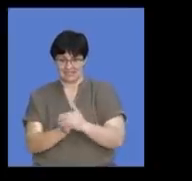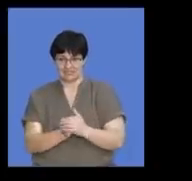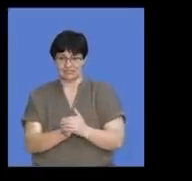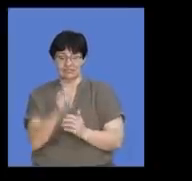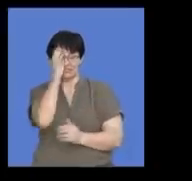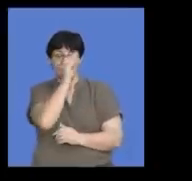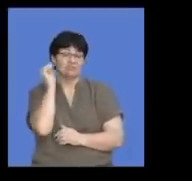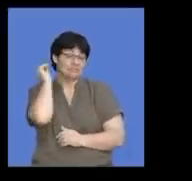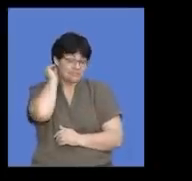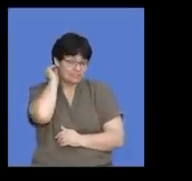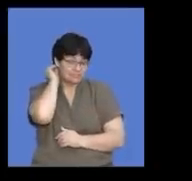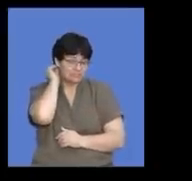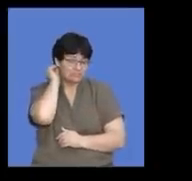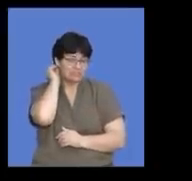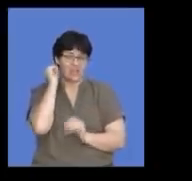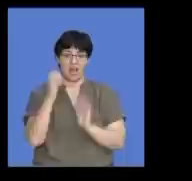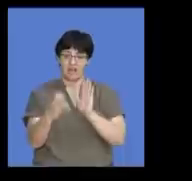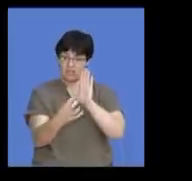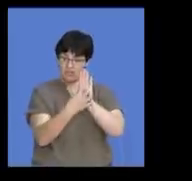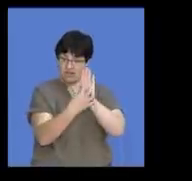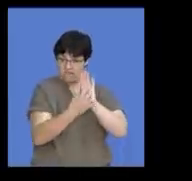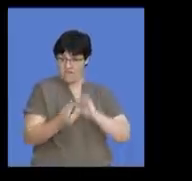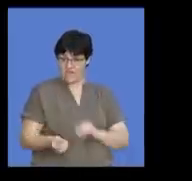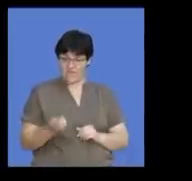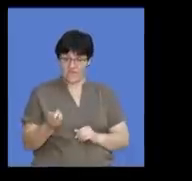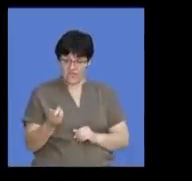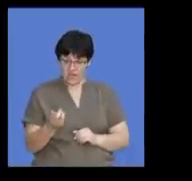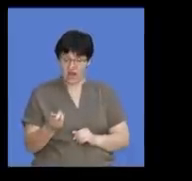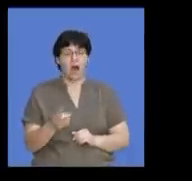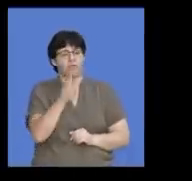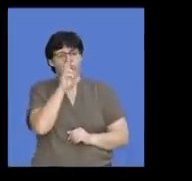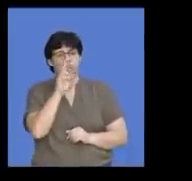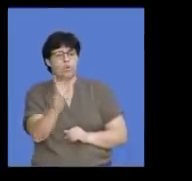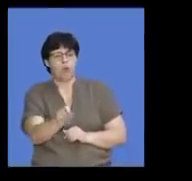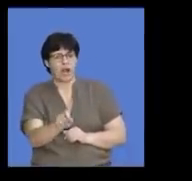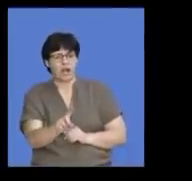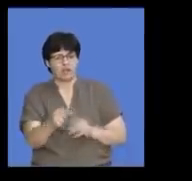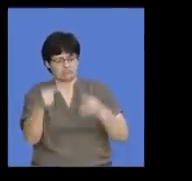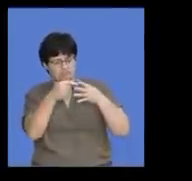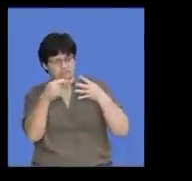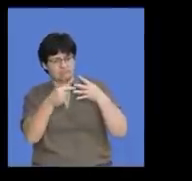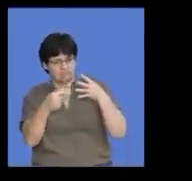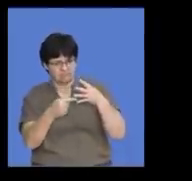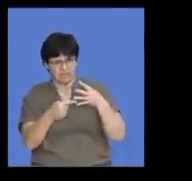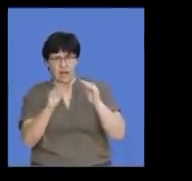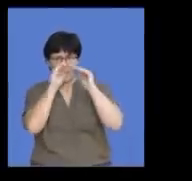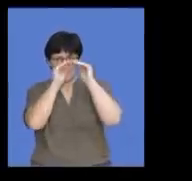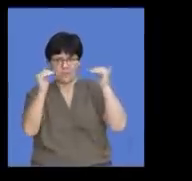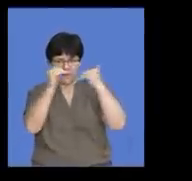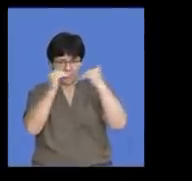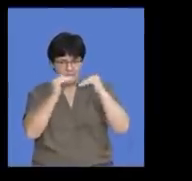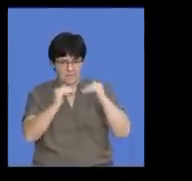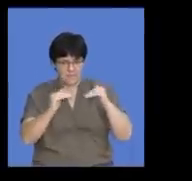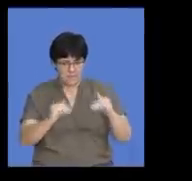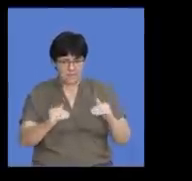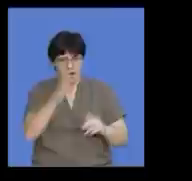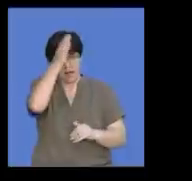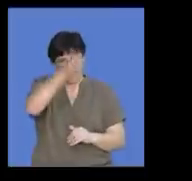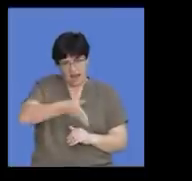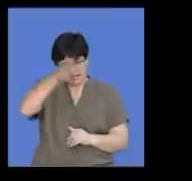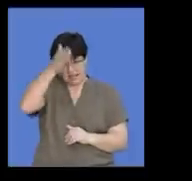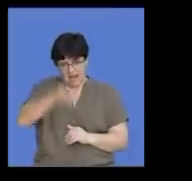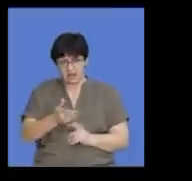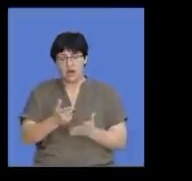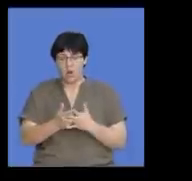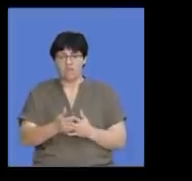Note, in terms of the graphic that we have now, you're looking at all the prime meridians, or what we call lines